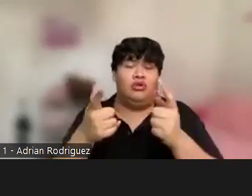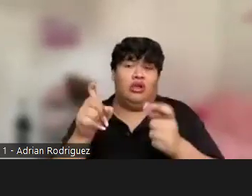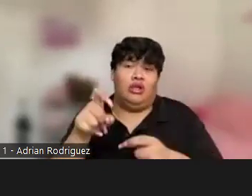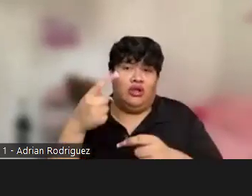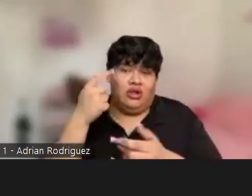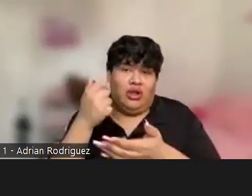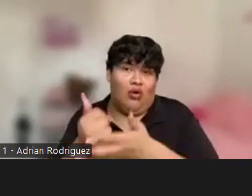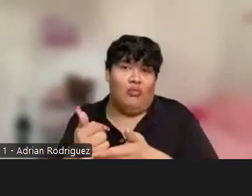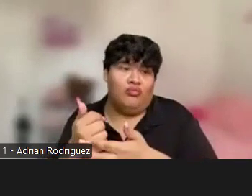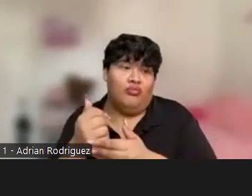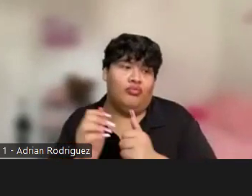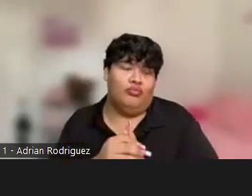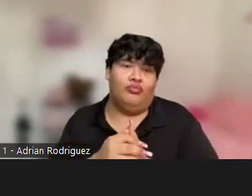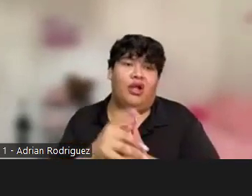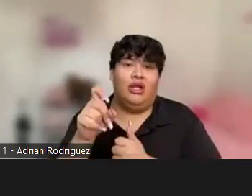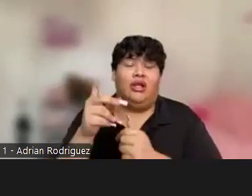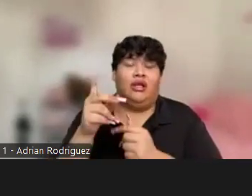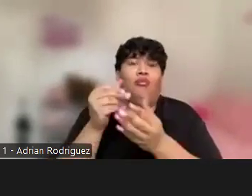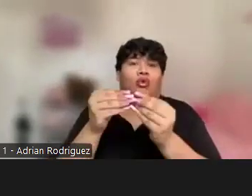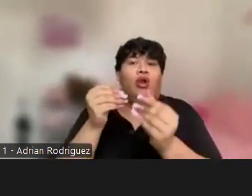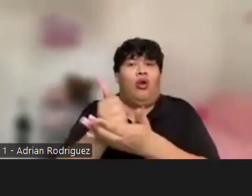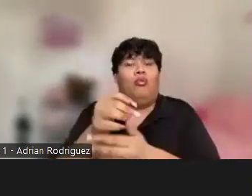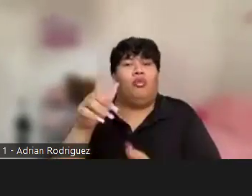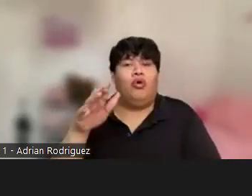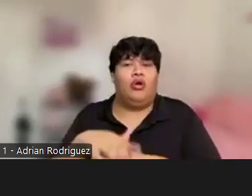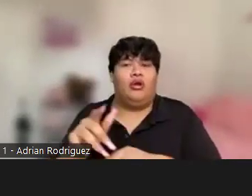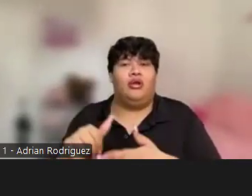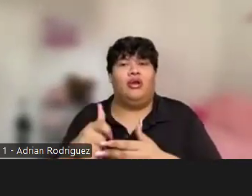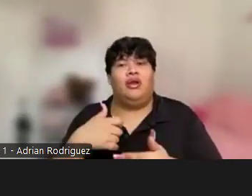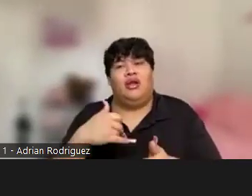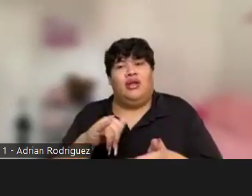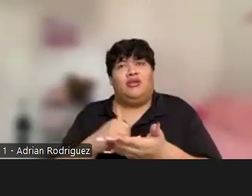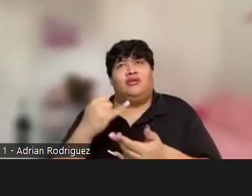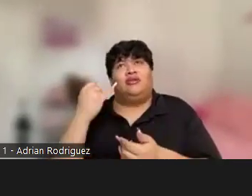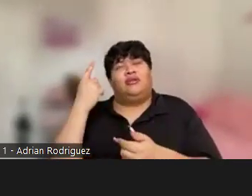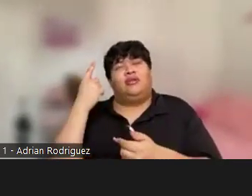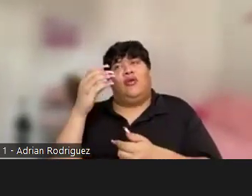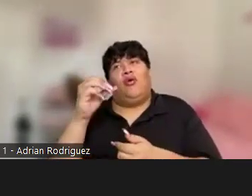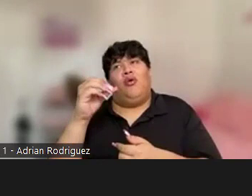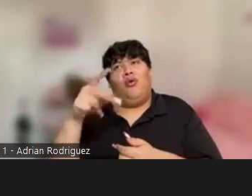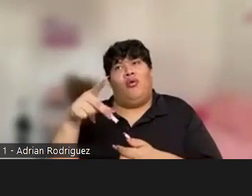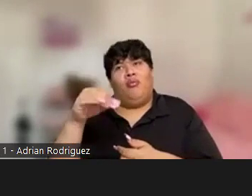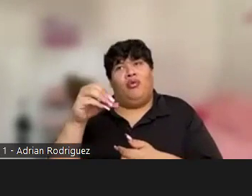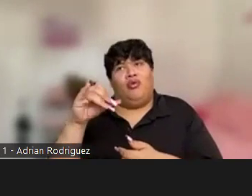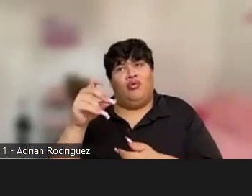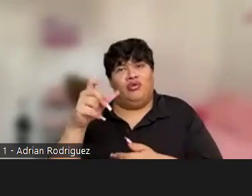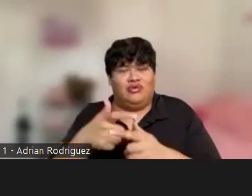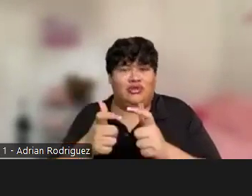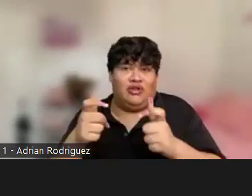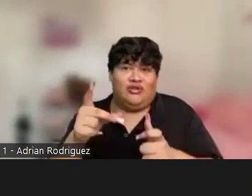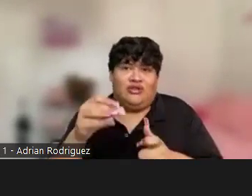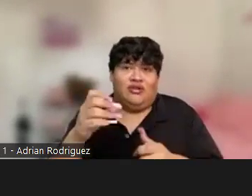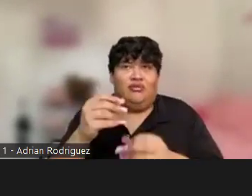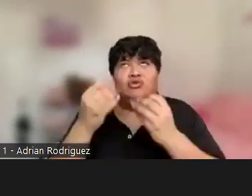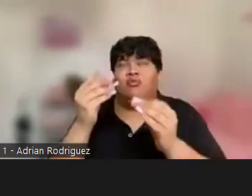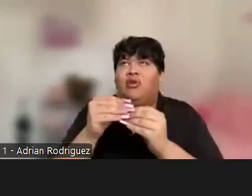assistance getting the word out on. I just kind of harken back to when opioids were the big deal and we were required to do so many hours